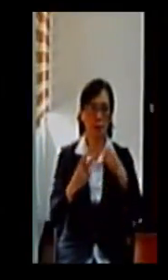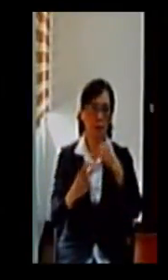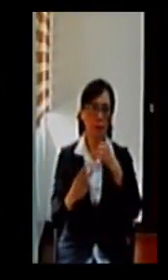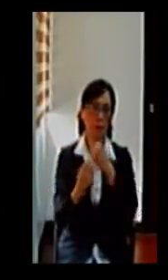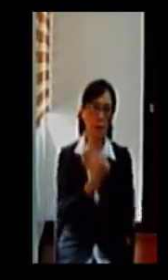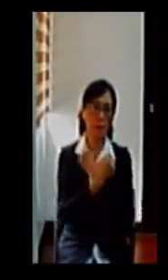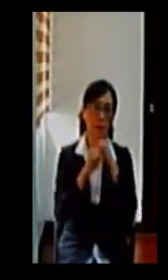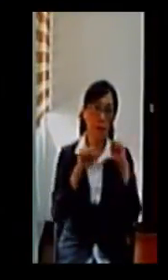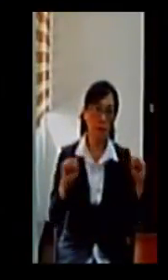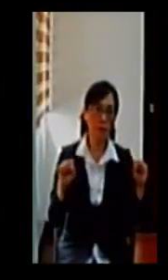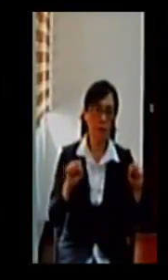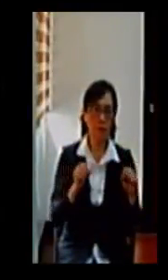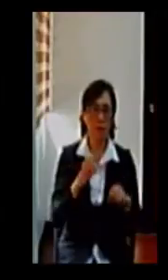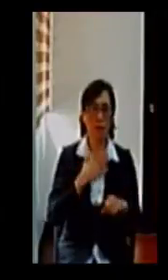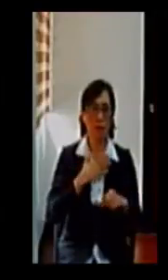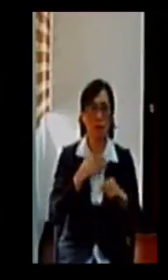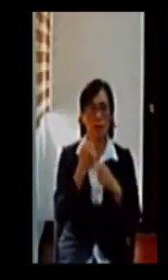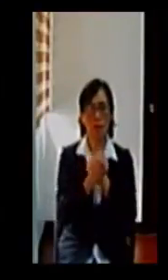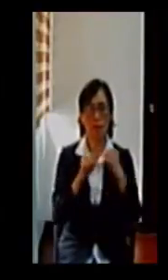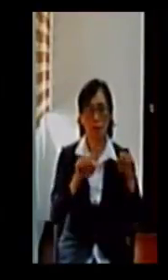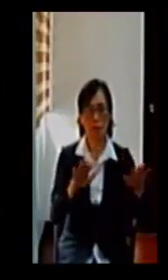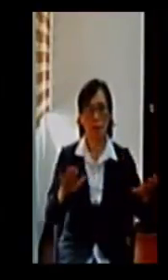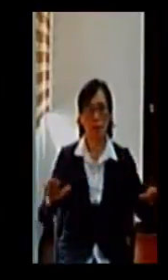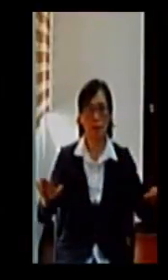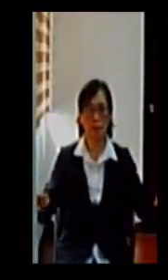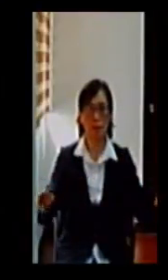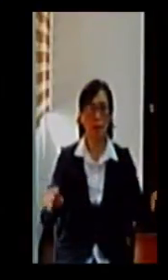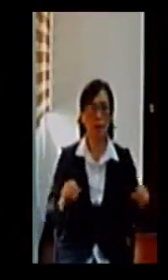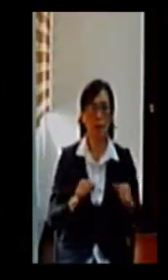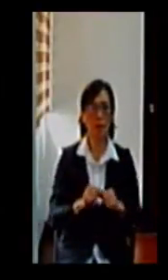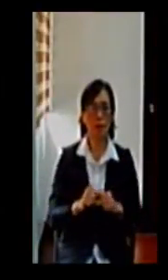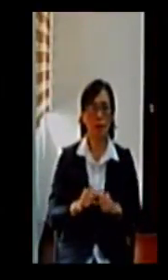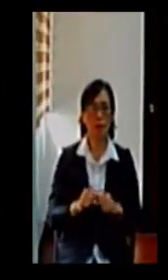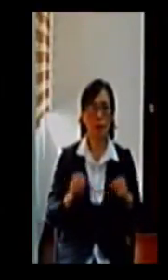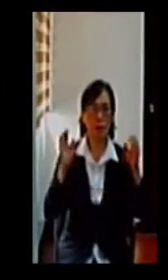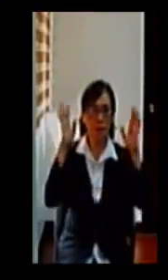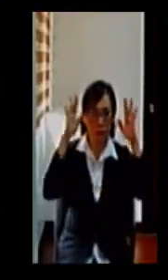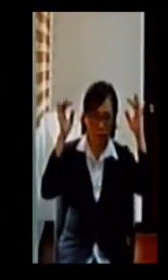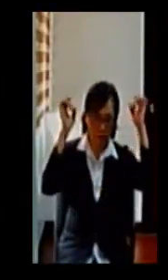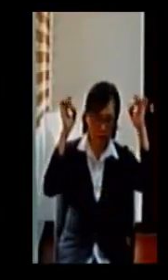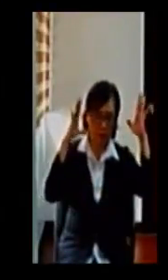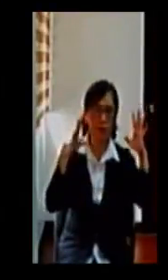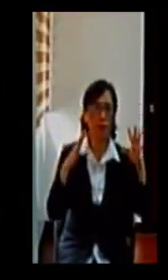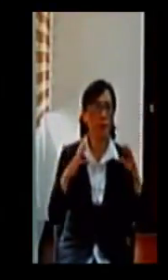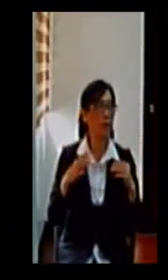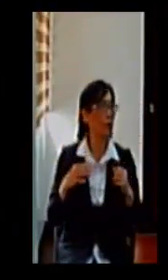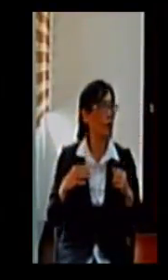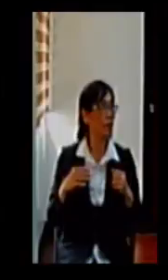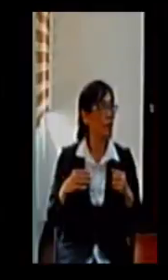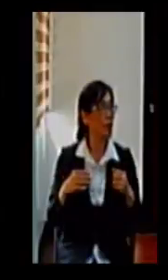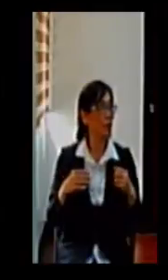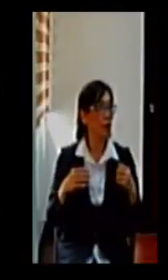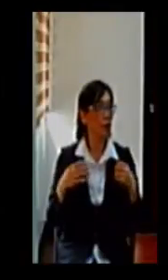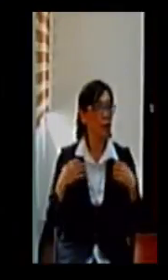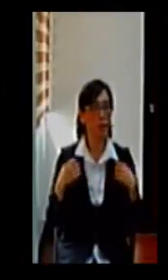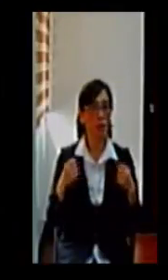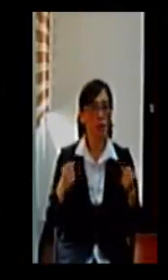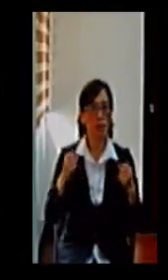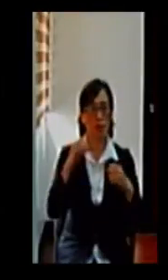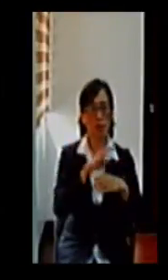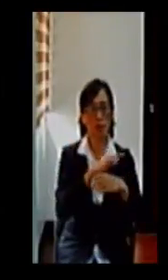my children is on the line. And, you know, we use only biodiversity as that barometer. At